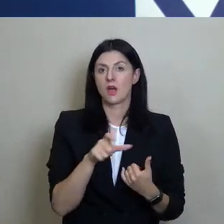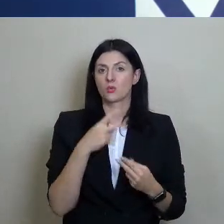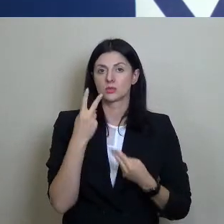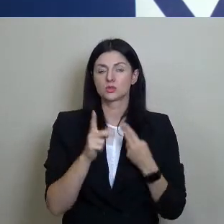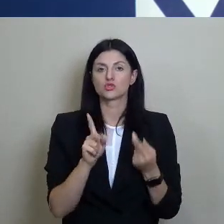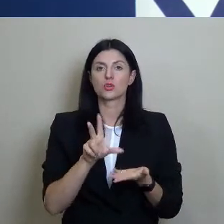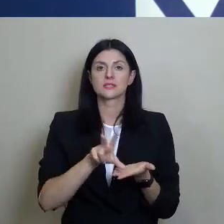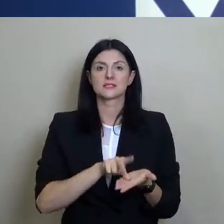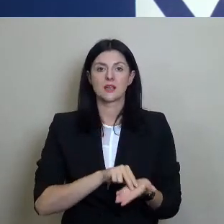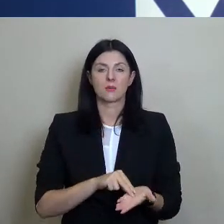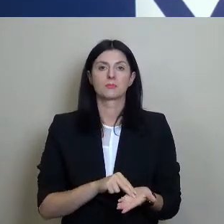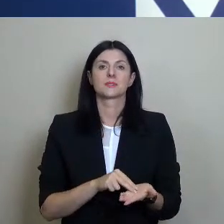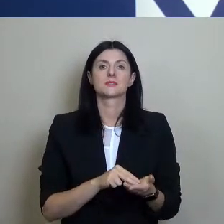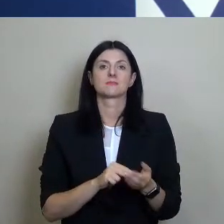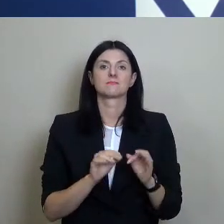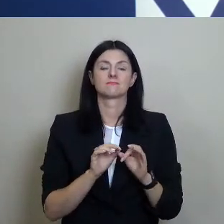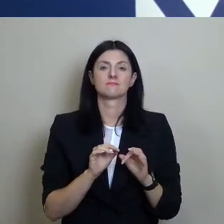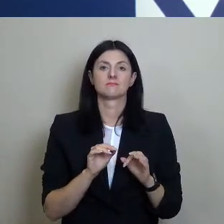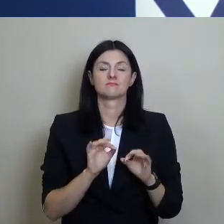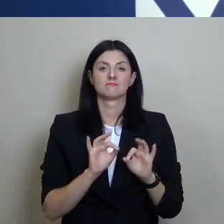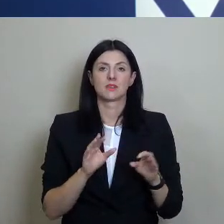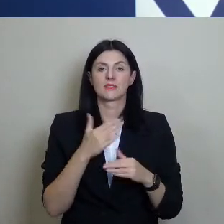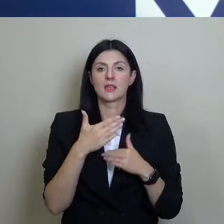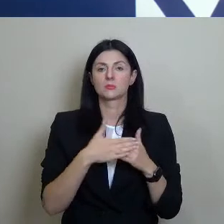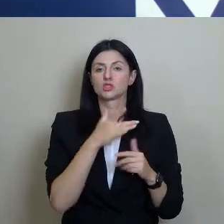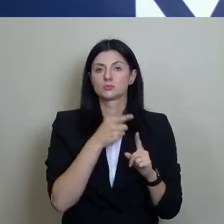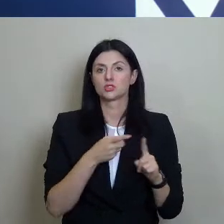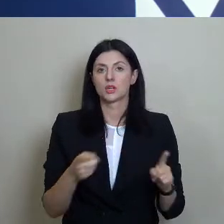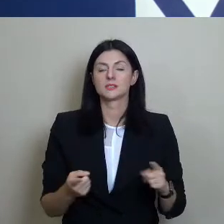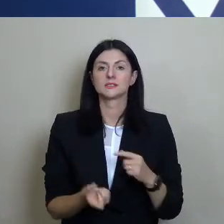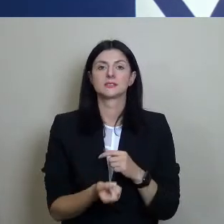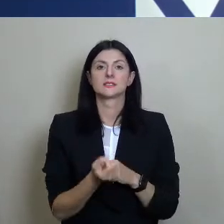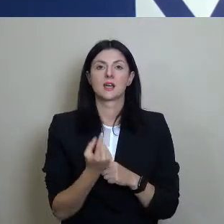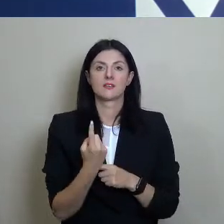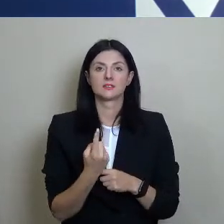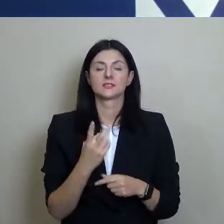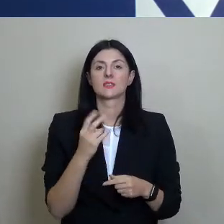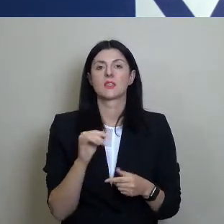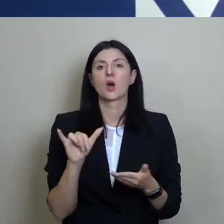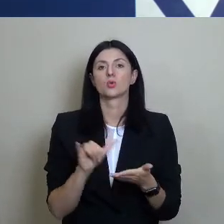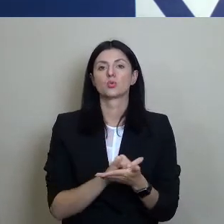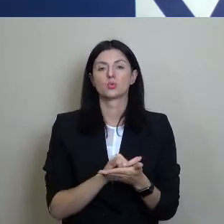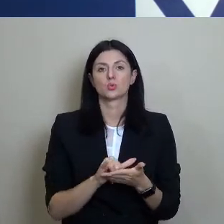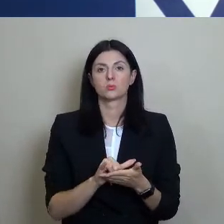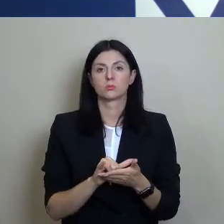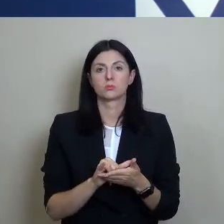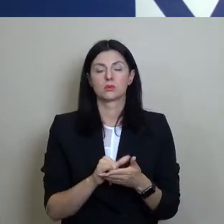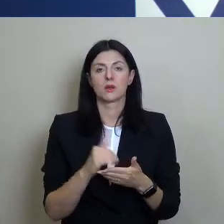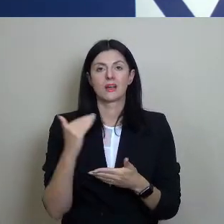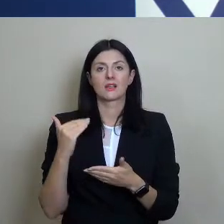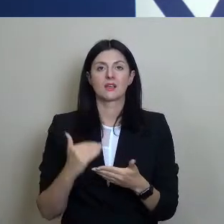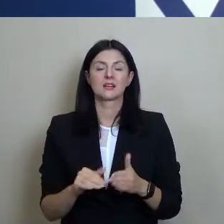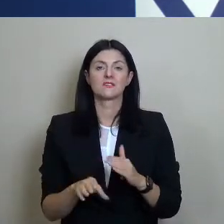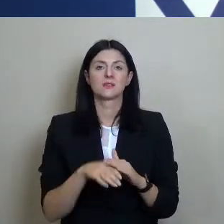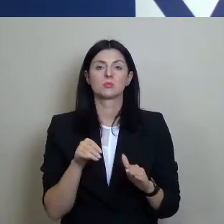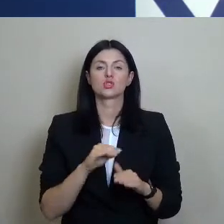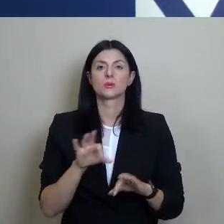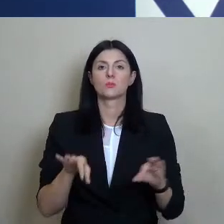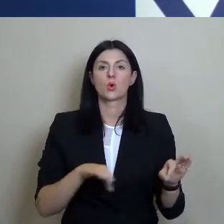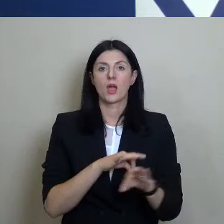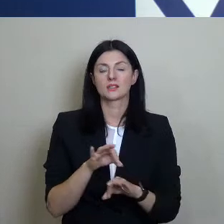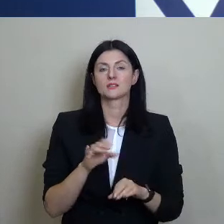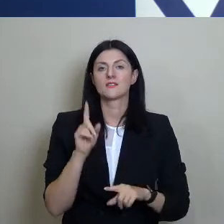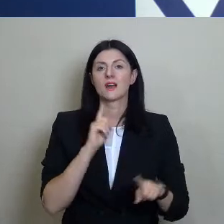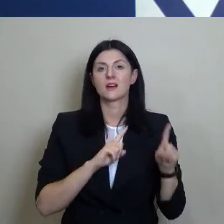the voting. The recording of the webinar is going to be provided soon at the YouTube channel of